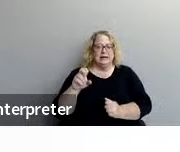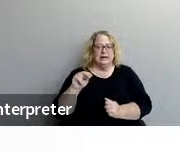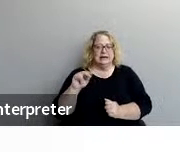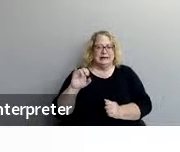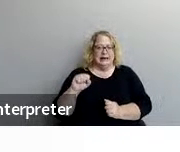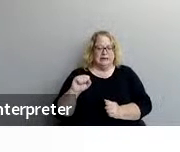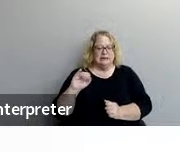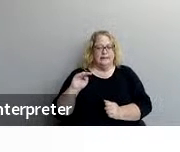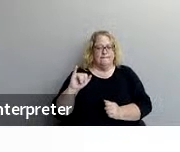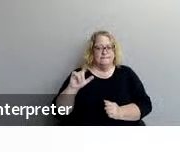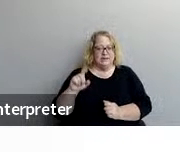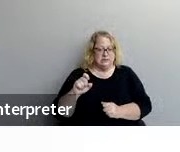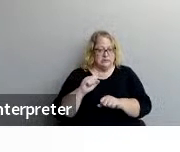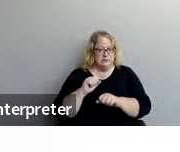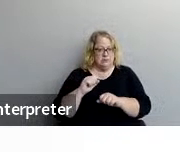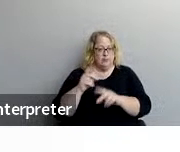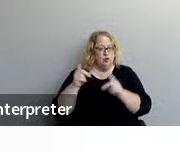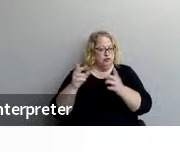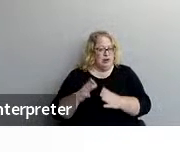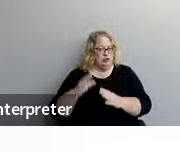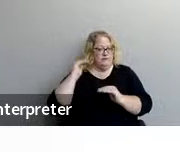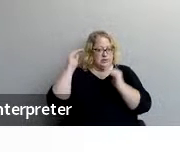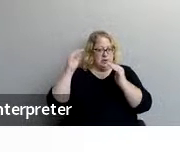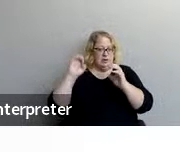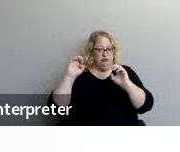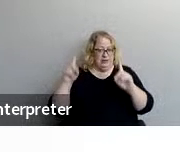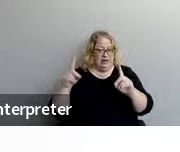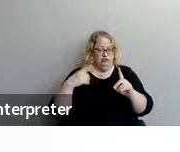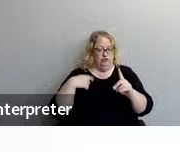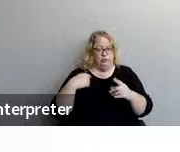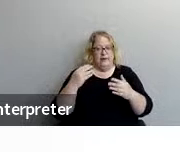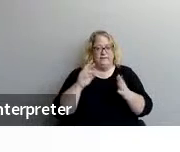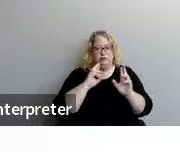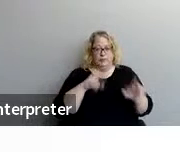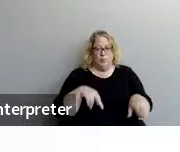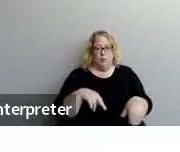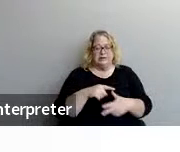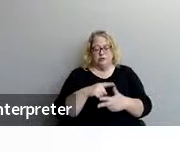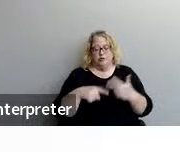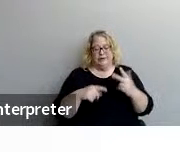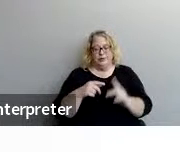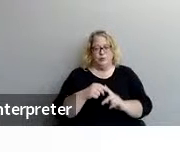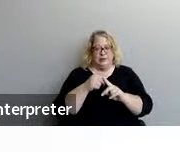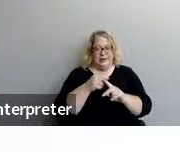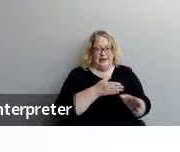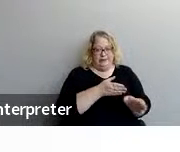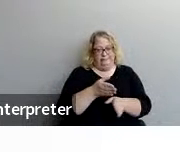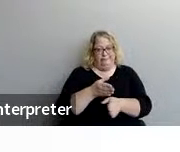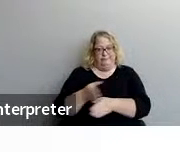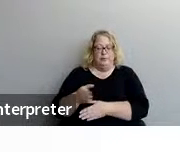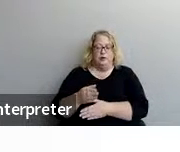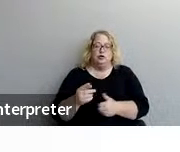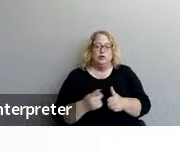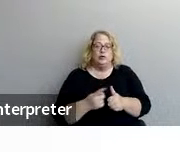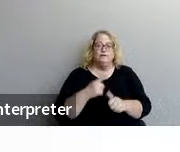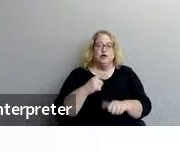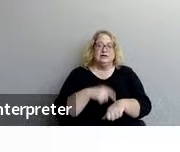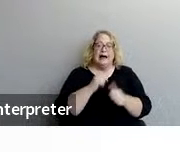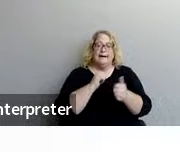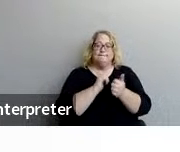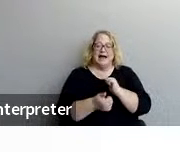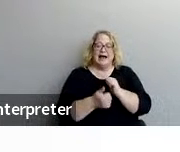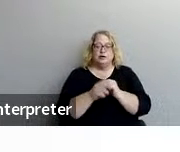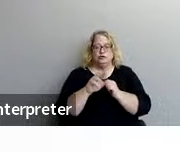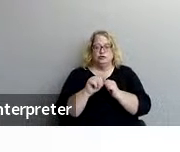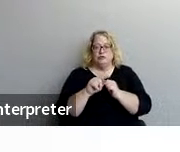Adult Education, to compile this report. So it includes 3 unique metrics. So the first-time pass rate on the